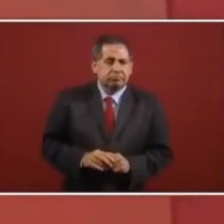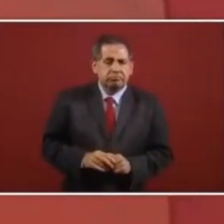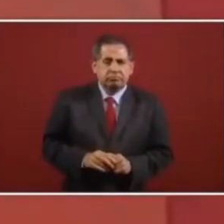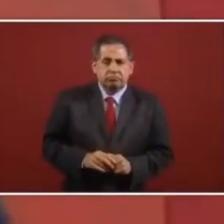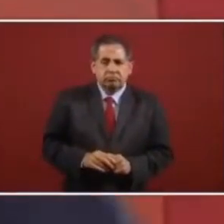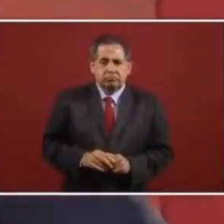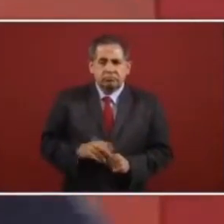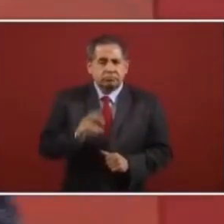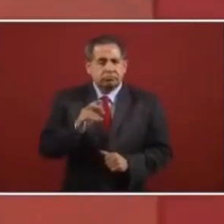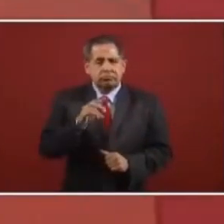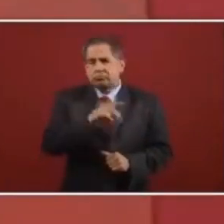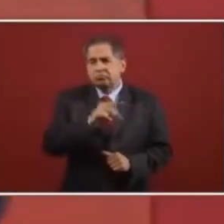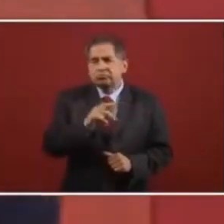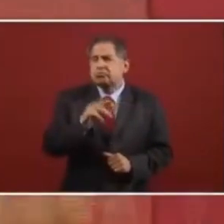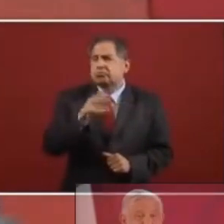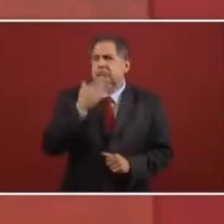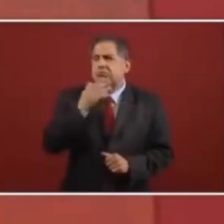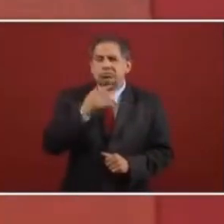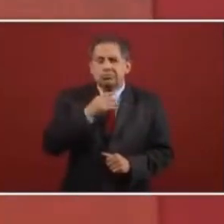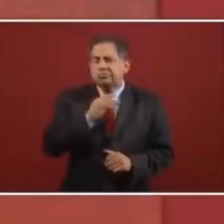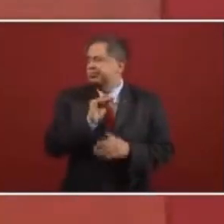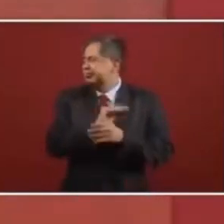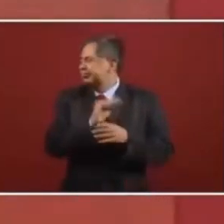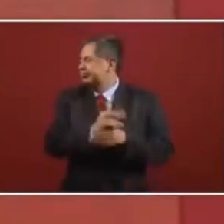cerrar los ojos y decir, a ver,